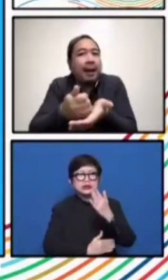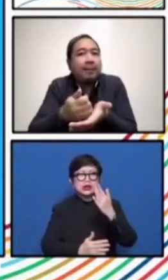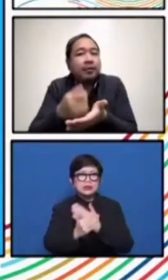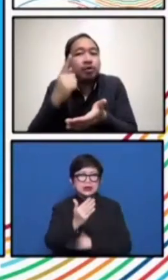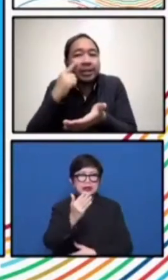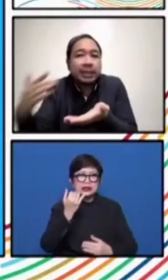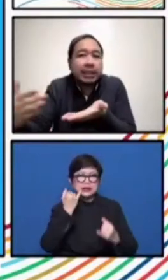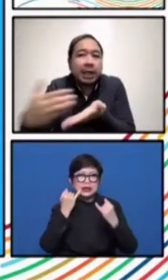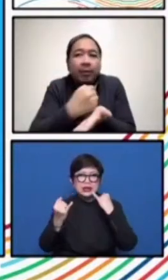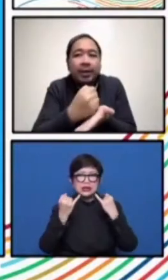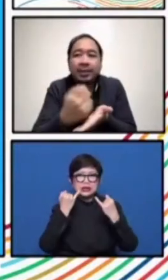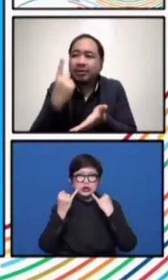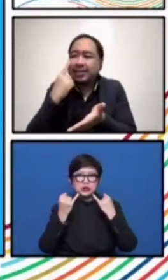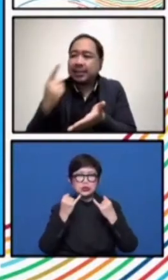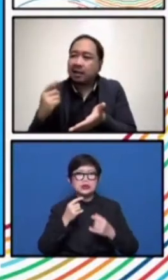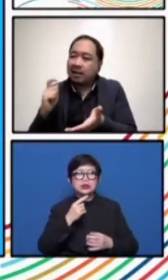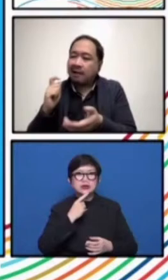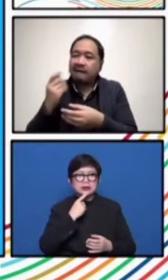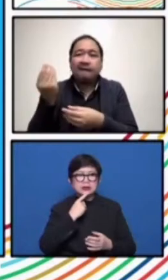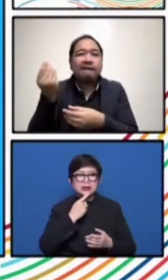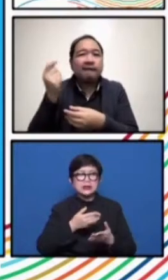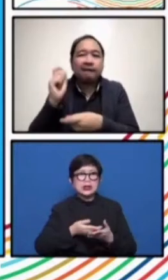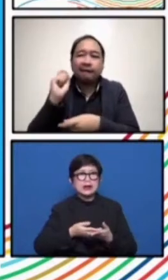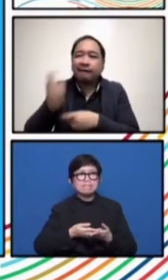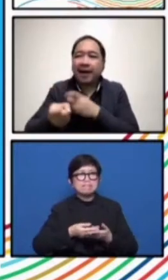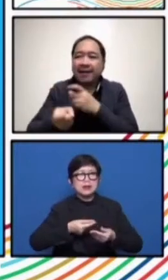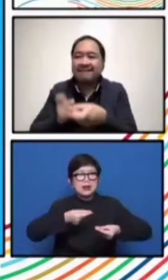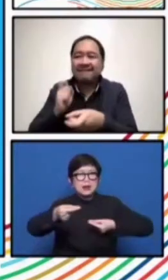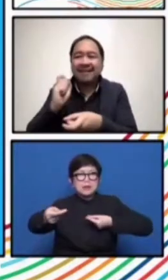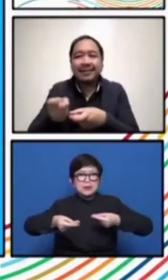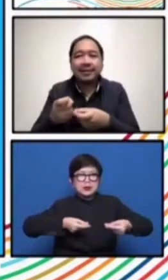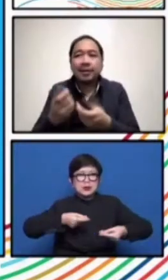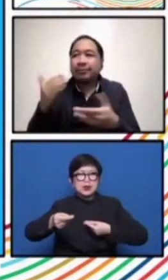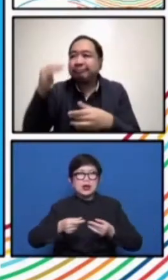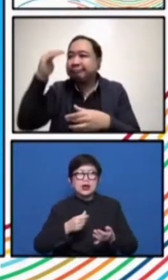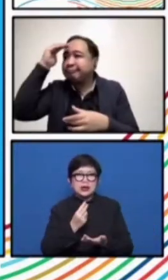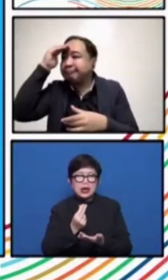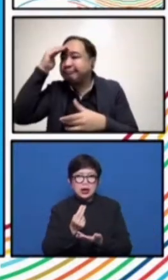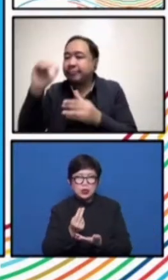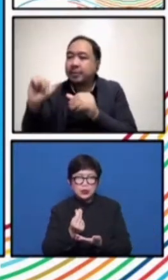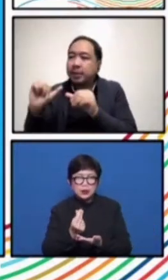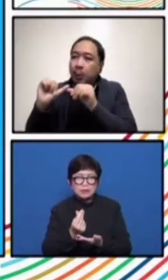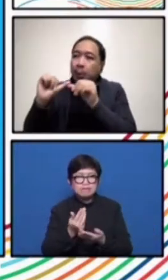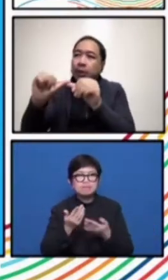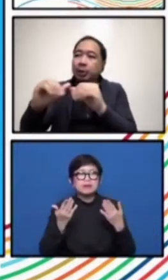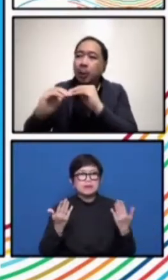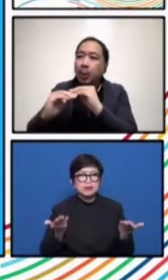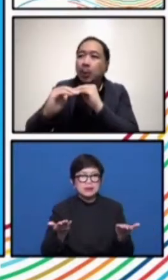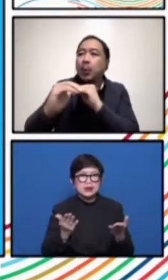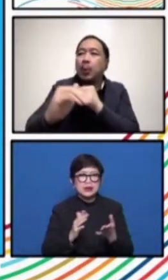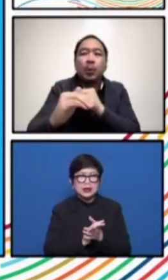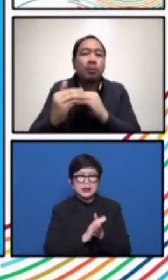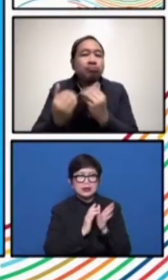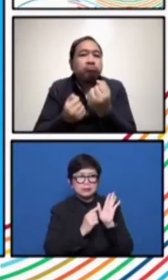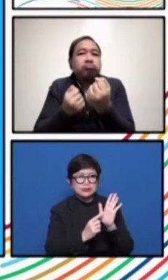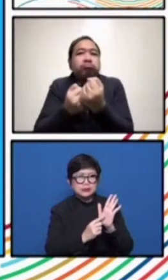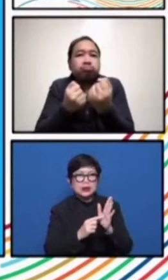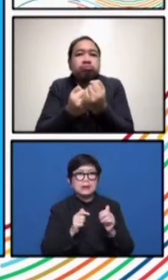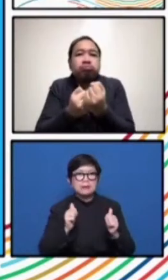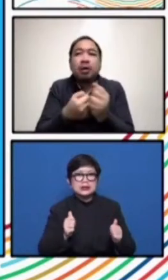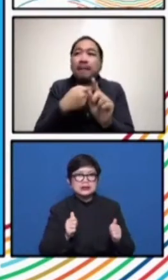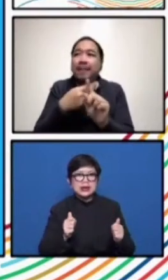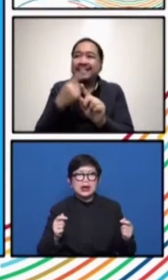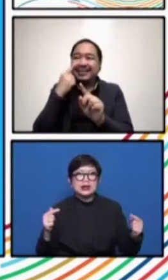side but financing how do we find this steady financing and and disconnecting cash transfer